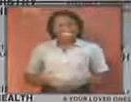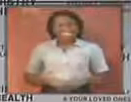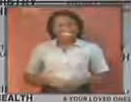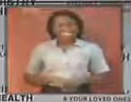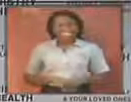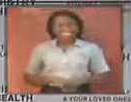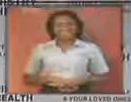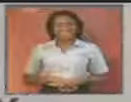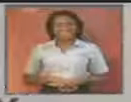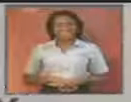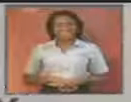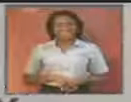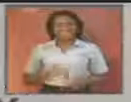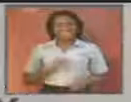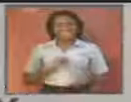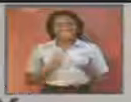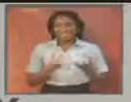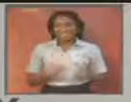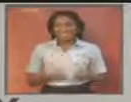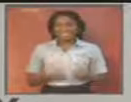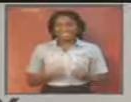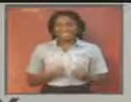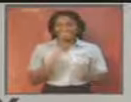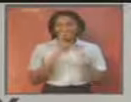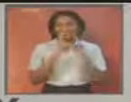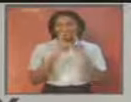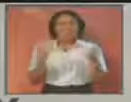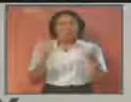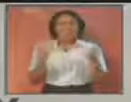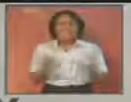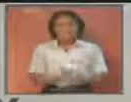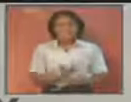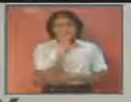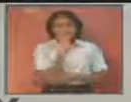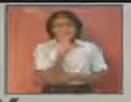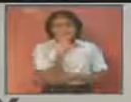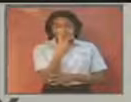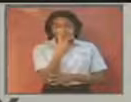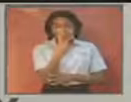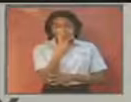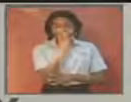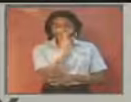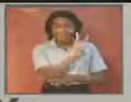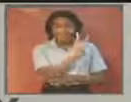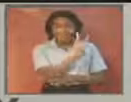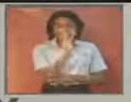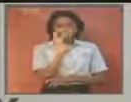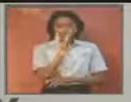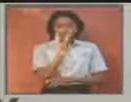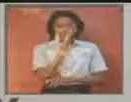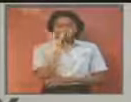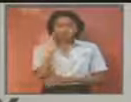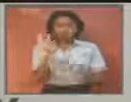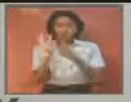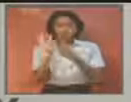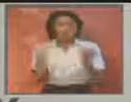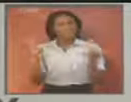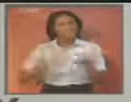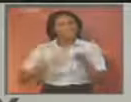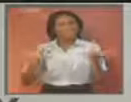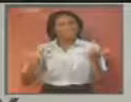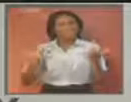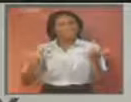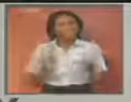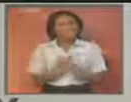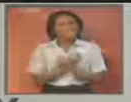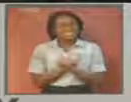you know, I have to throw in the 3 W's. I think it's so important. I want to remind everybody, be safe,